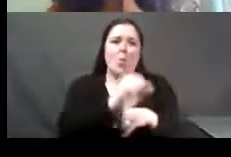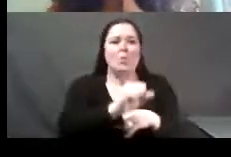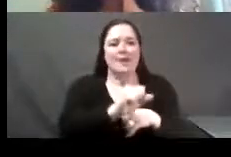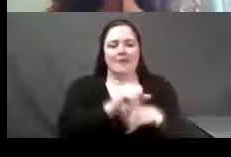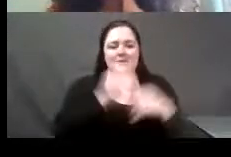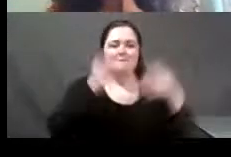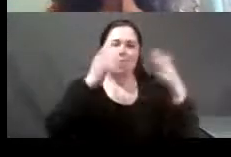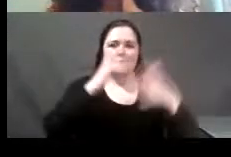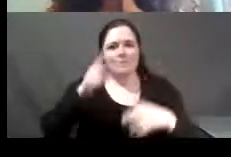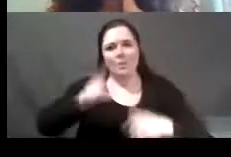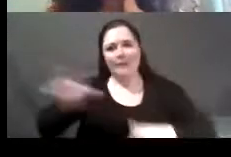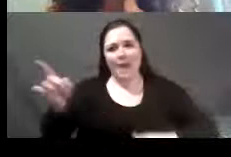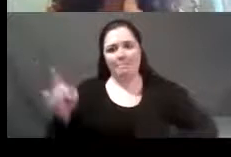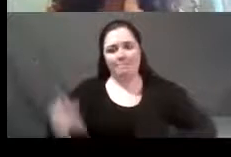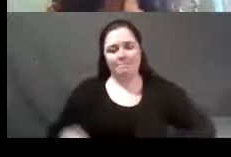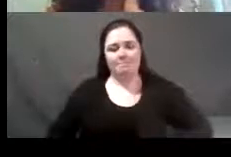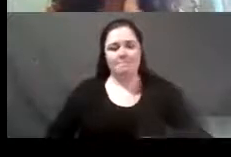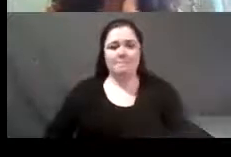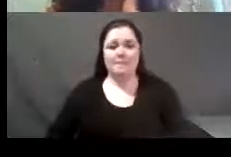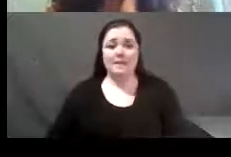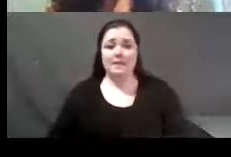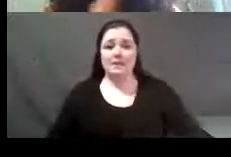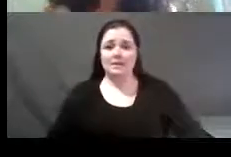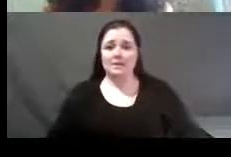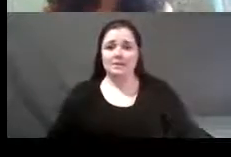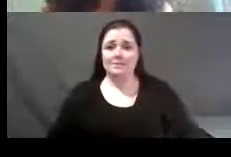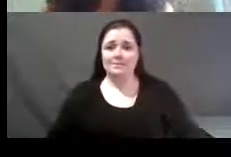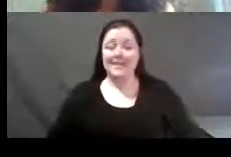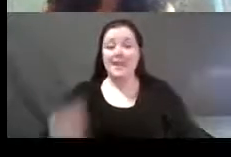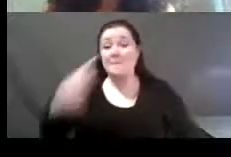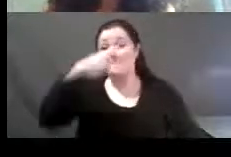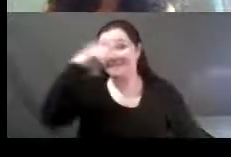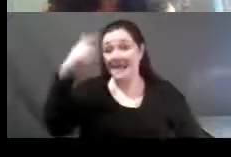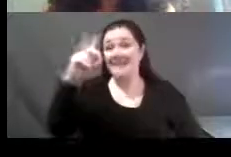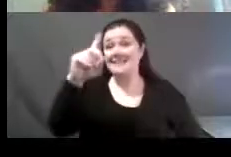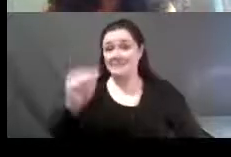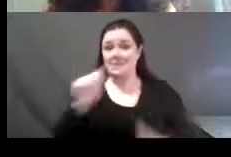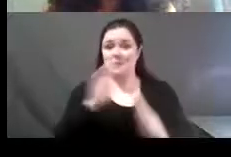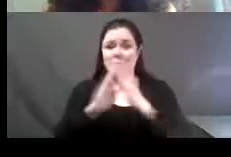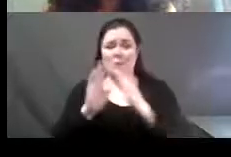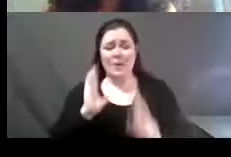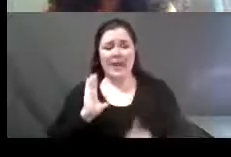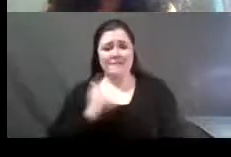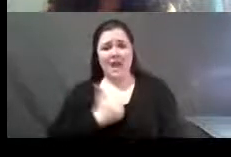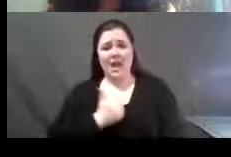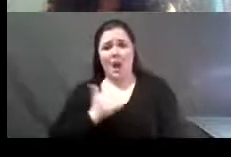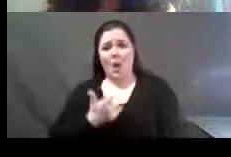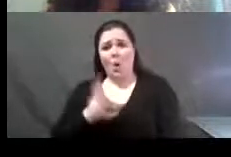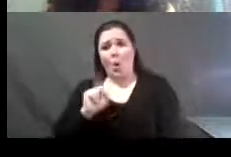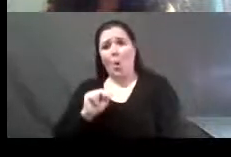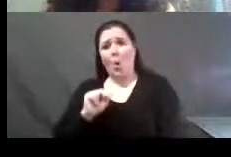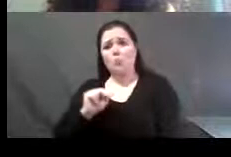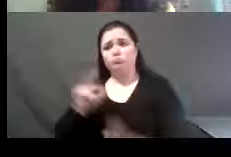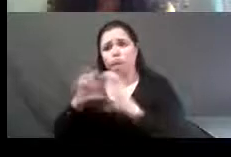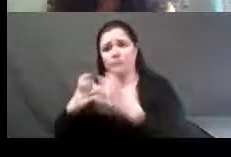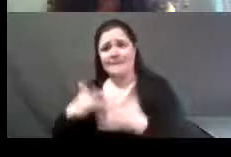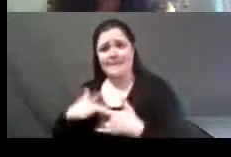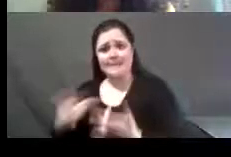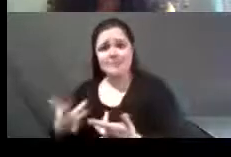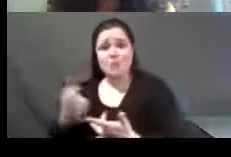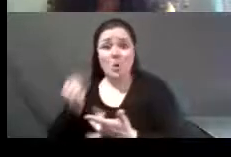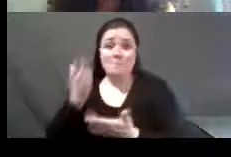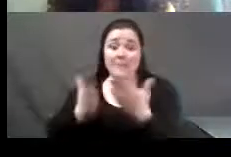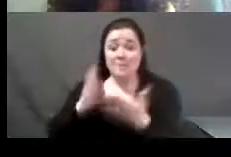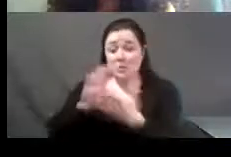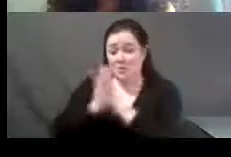And of course, Black and disability communities, we have our own movements. So maybe even getting familiar with that culture,